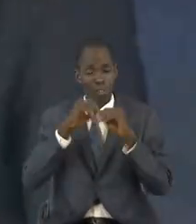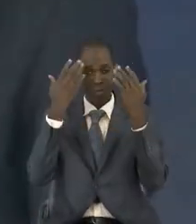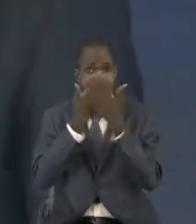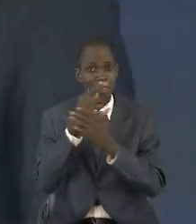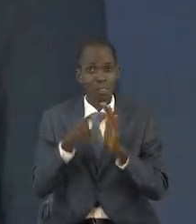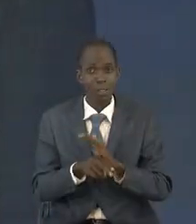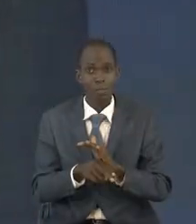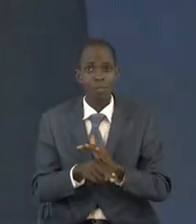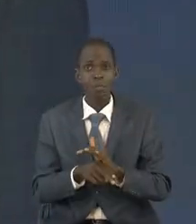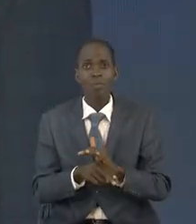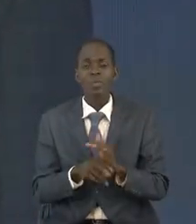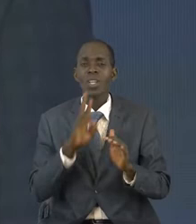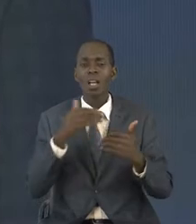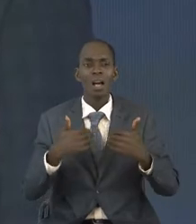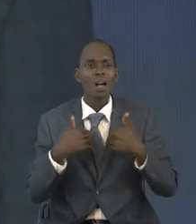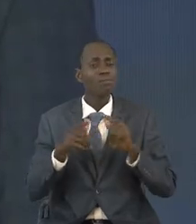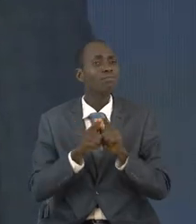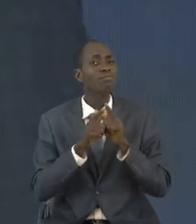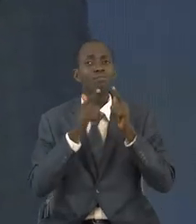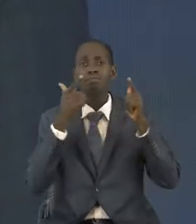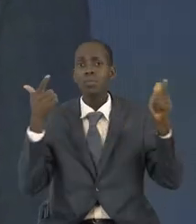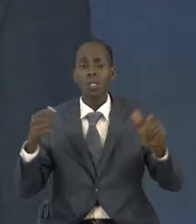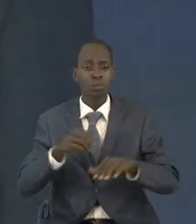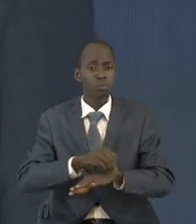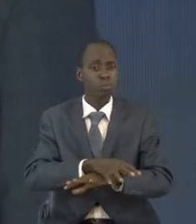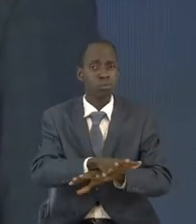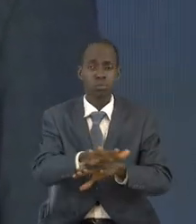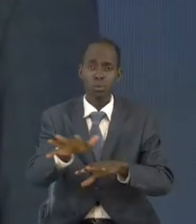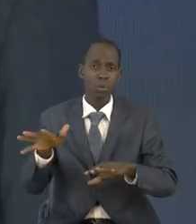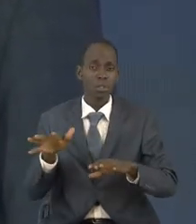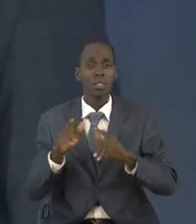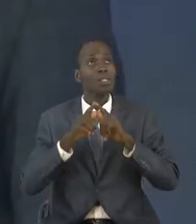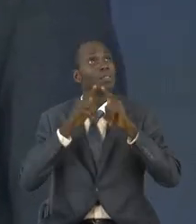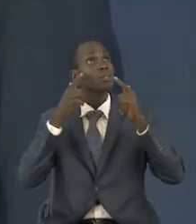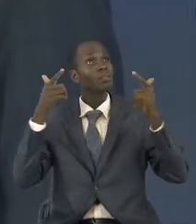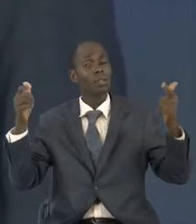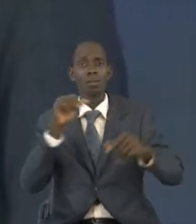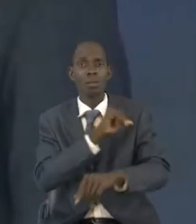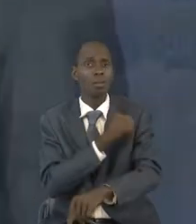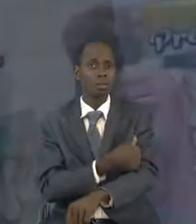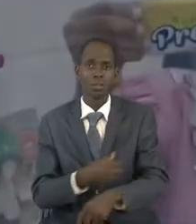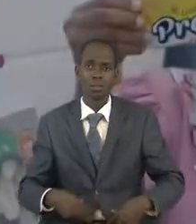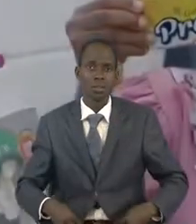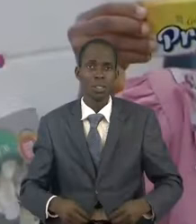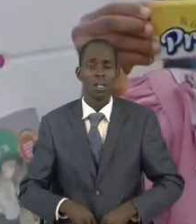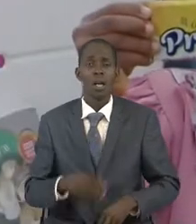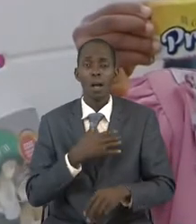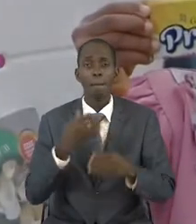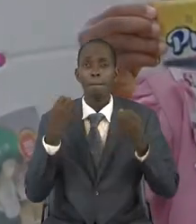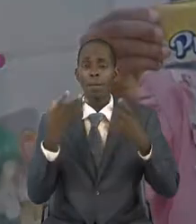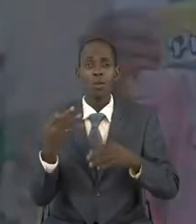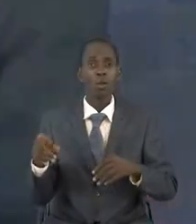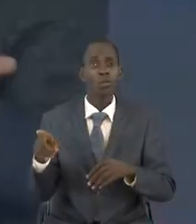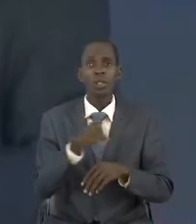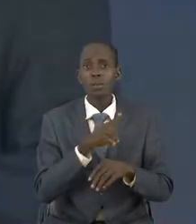great influence, great authority. And many of them are bullies. They